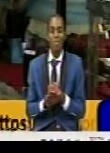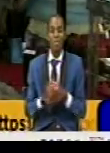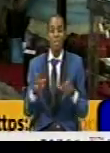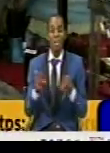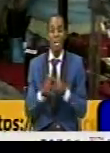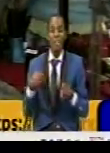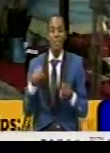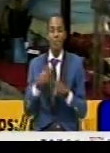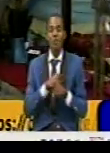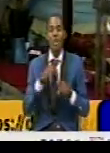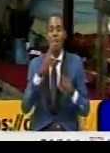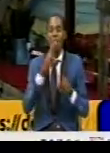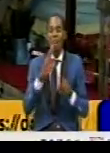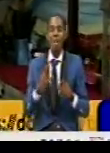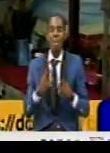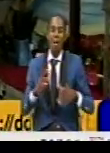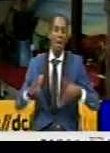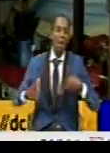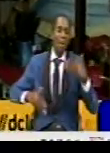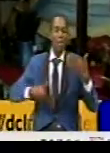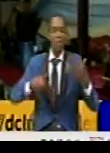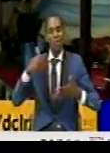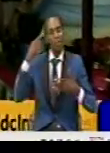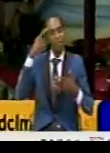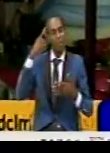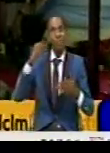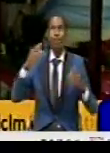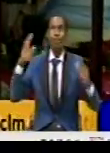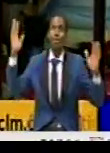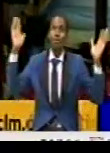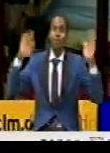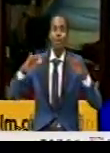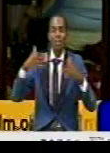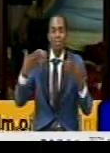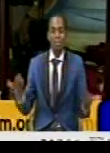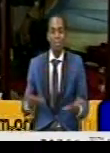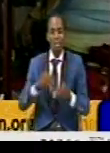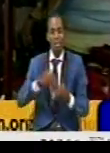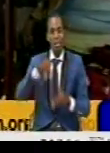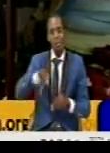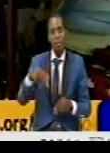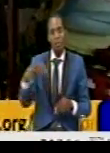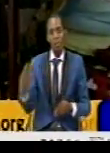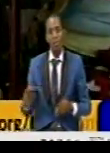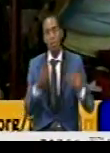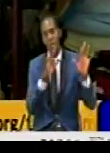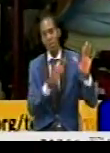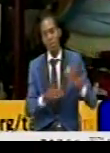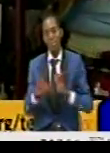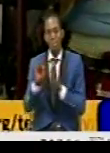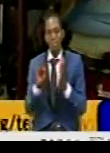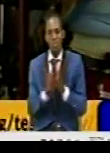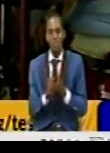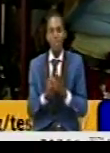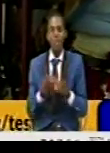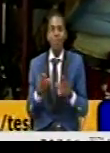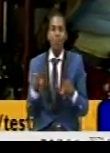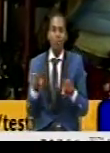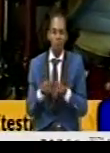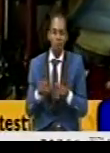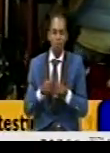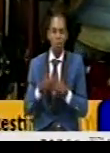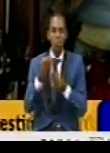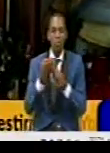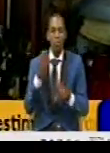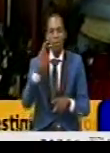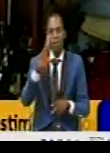Yes, yes, yes. As we are celebrating the showers here live in Port Harcourt, the showers of